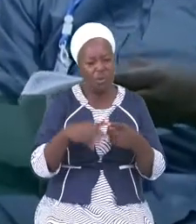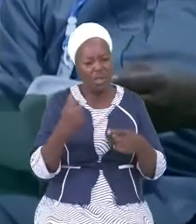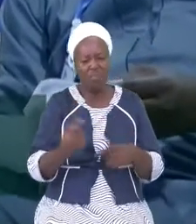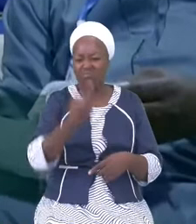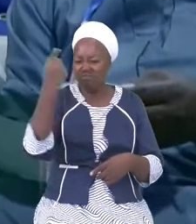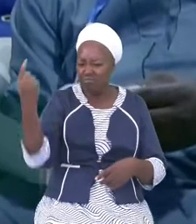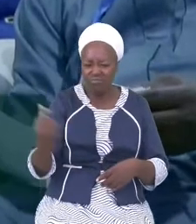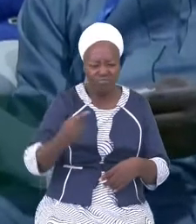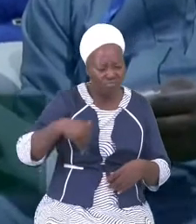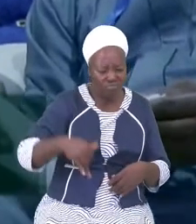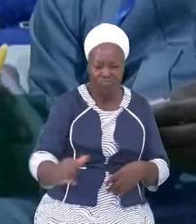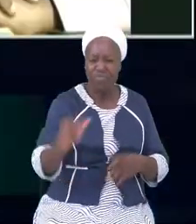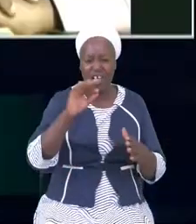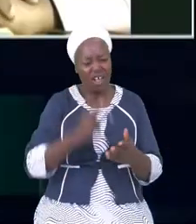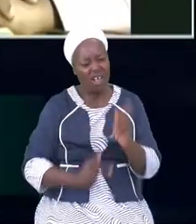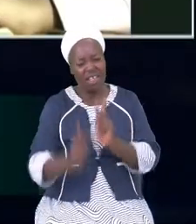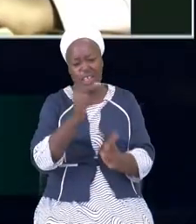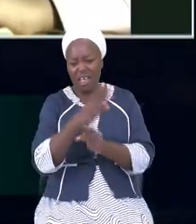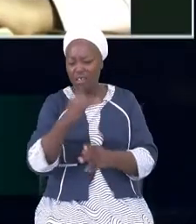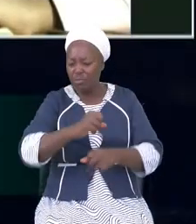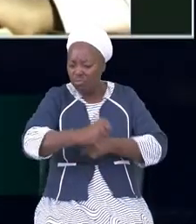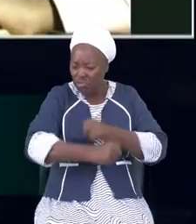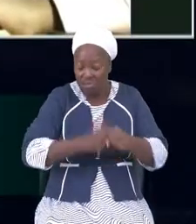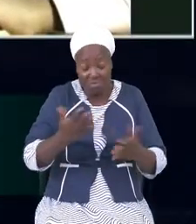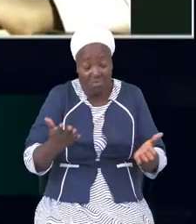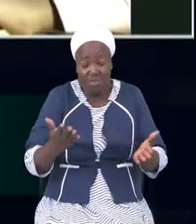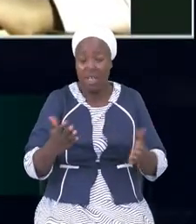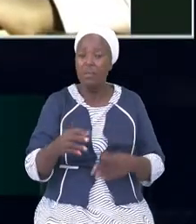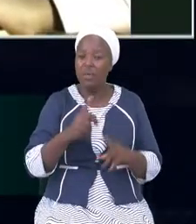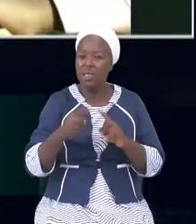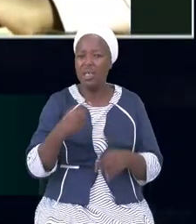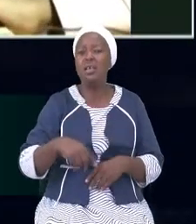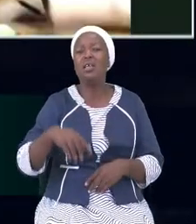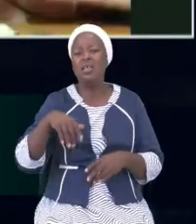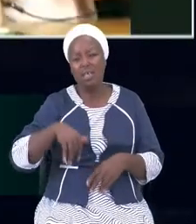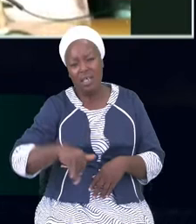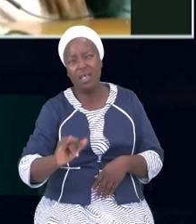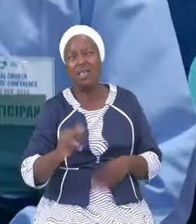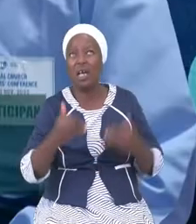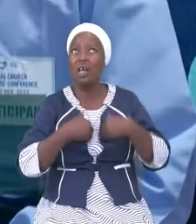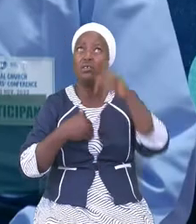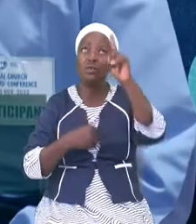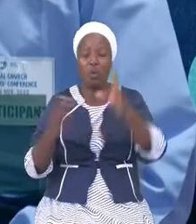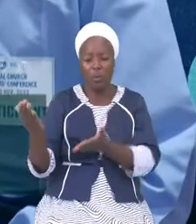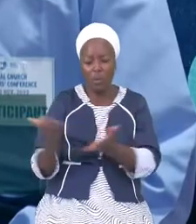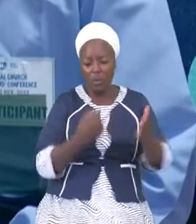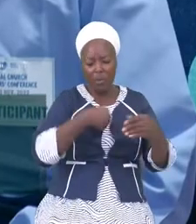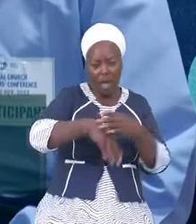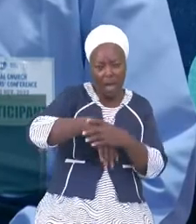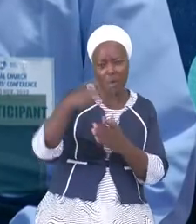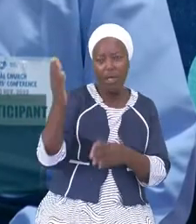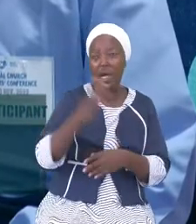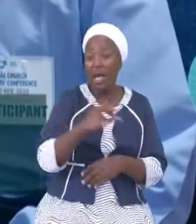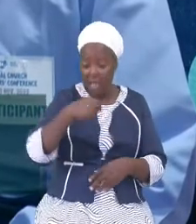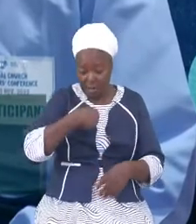forever kind of suffering. He said, yet as thou brought me up, I